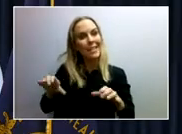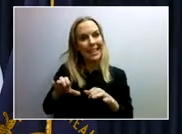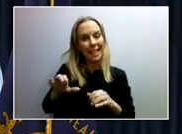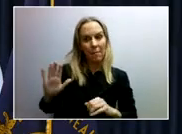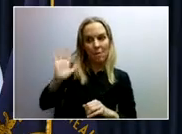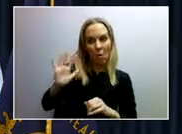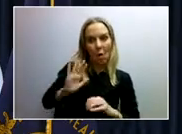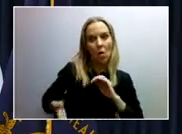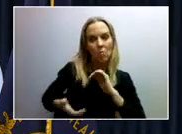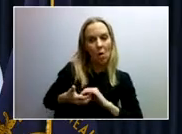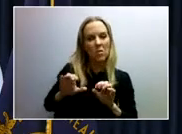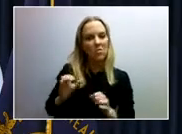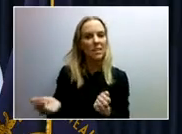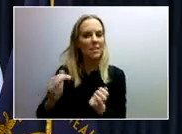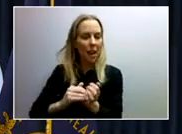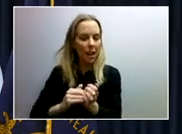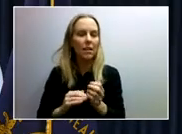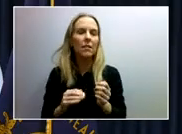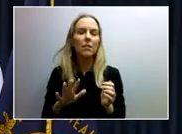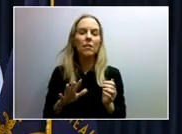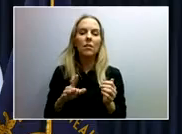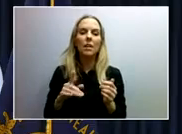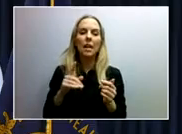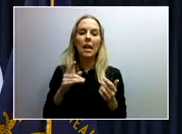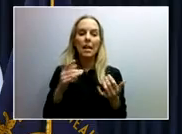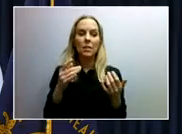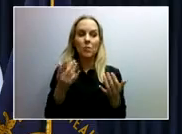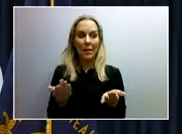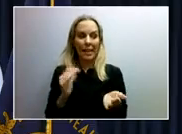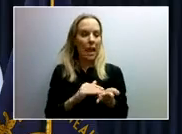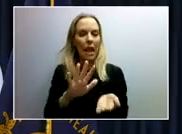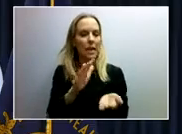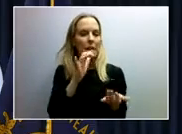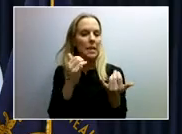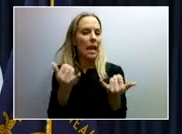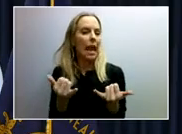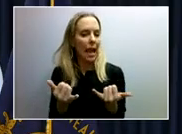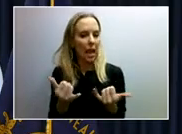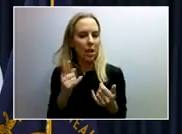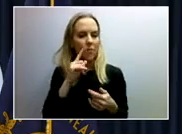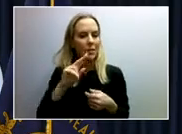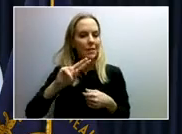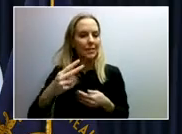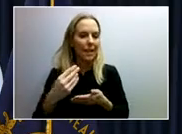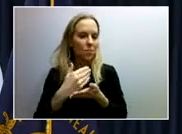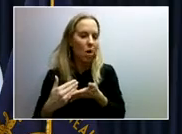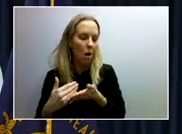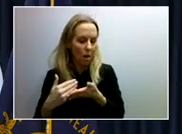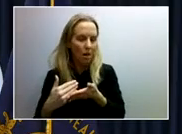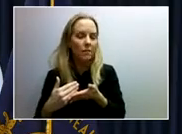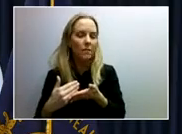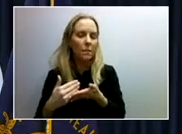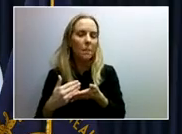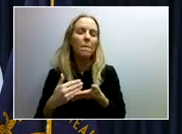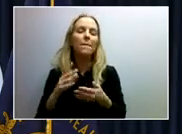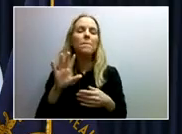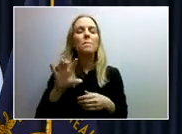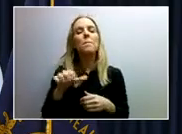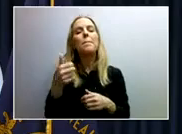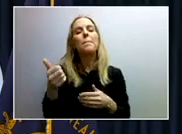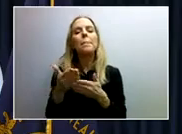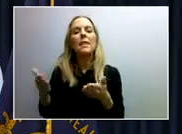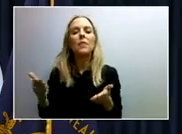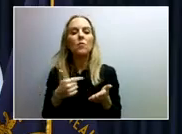I don't think we're there quite yet, at least on the second part of that. The other things that we